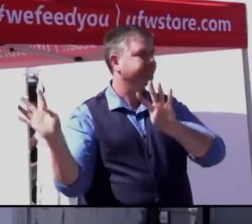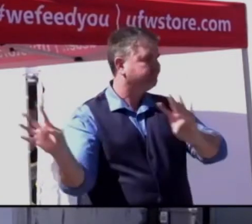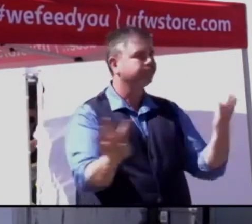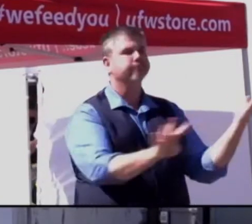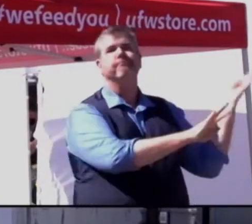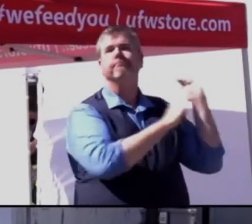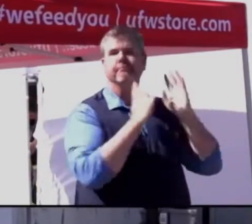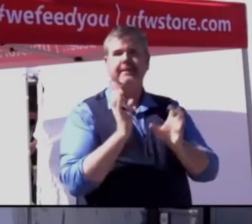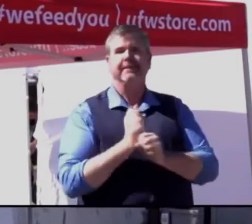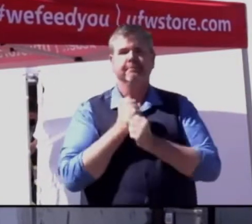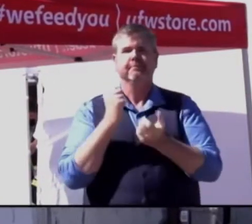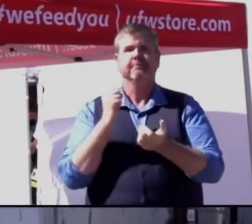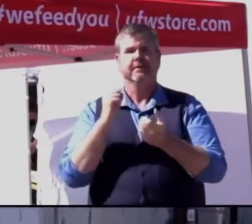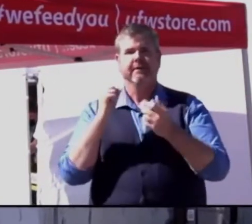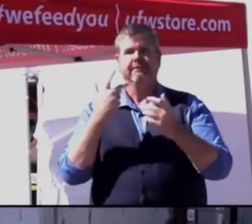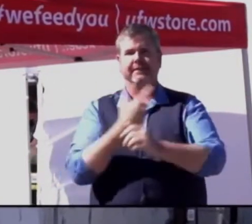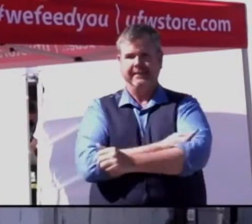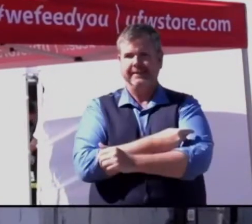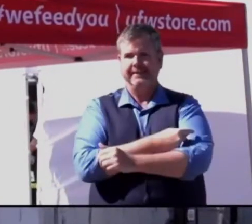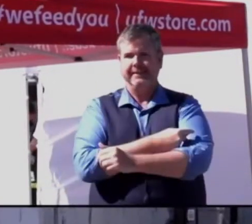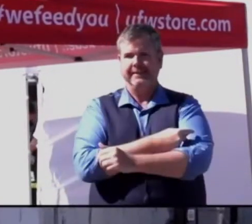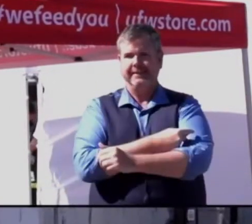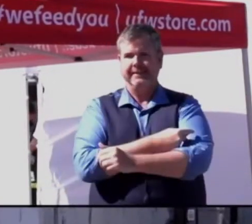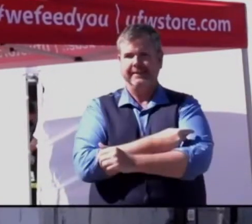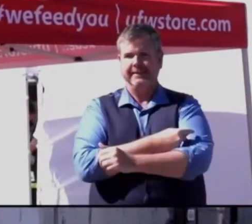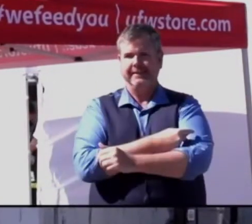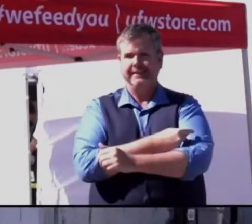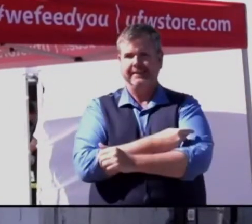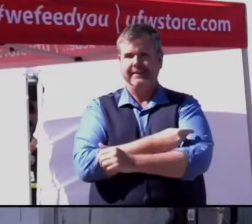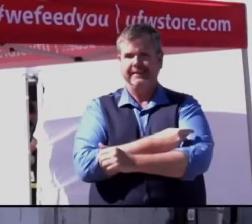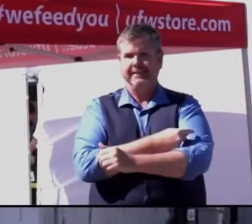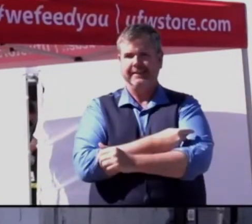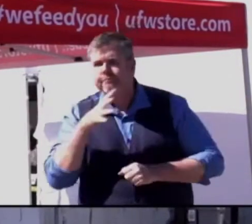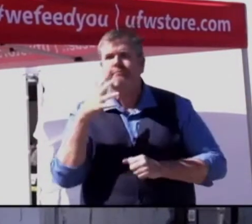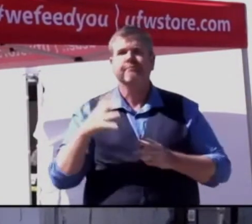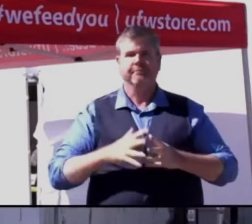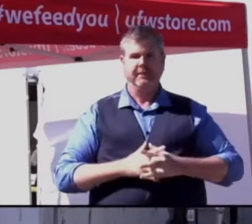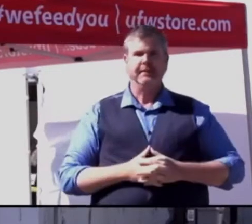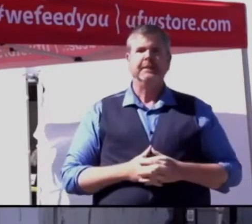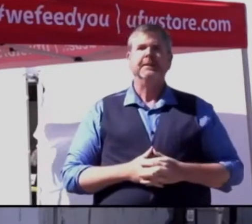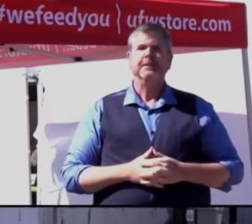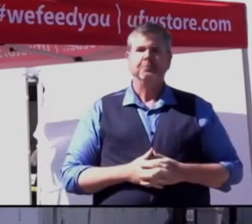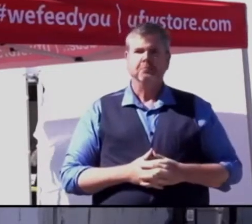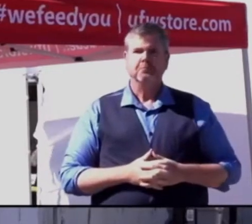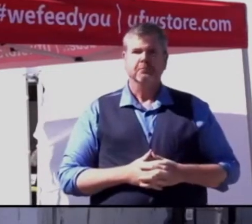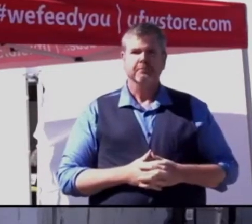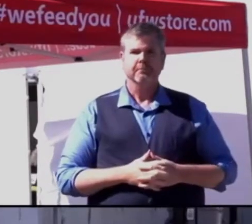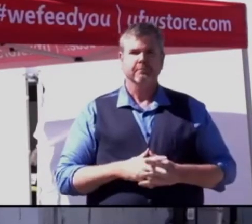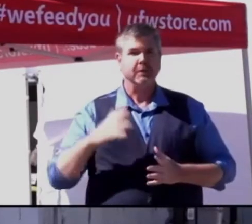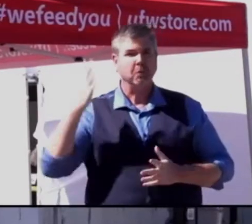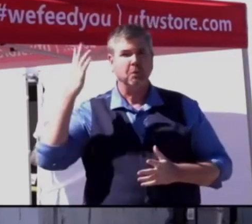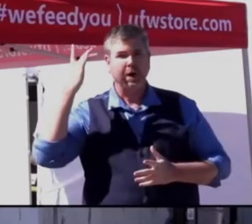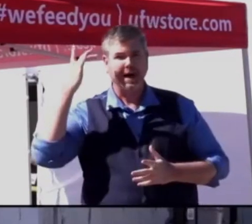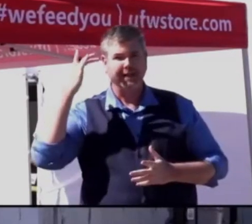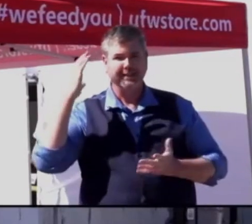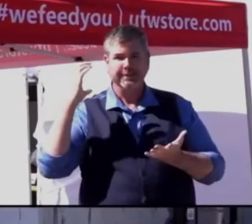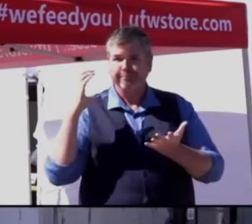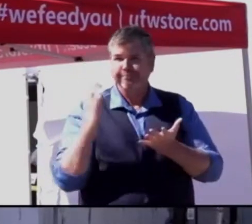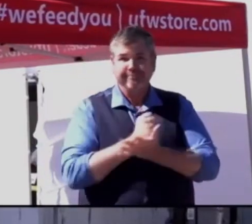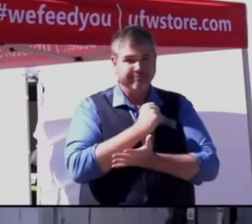throughout the pandemic for ensuring that we're nourished and that we're fed. This is a wonderful day. I feel